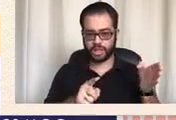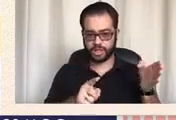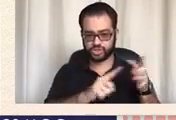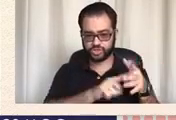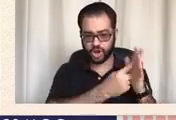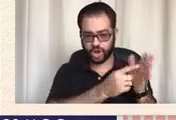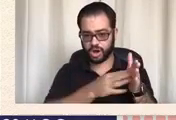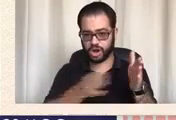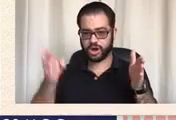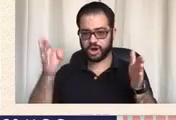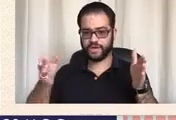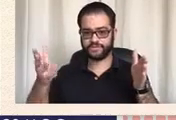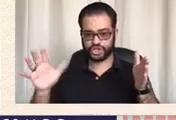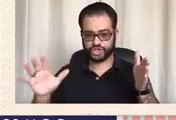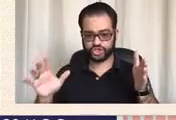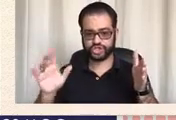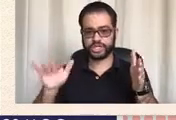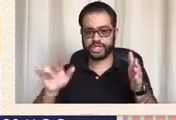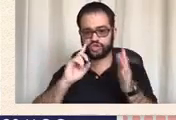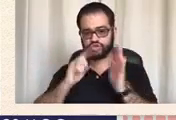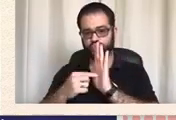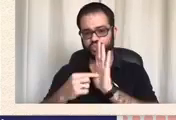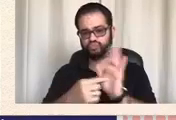that young adult will need in the future.